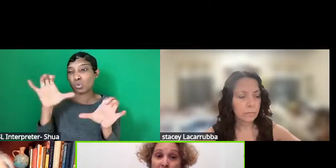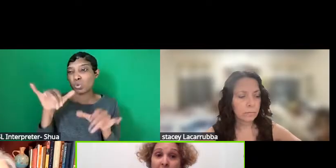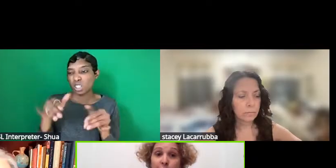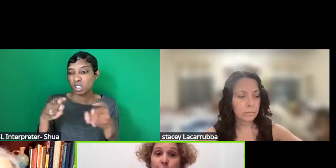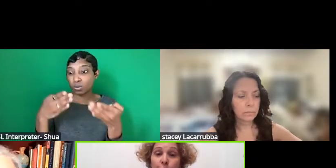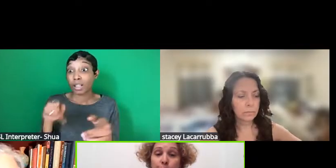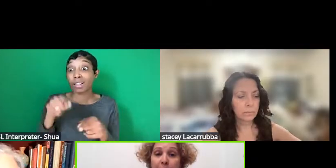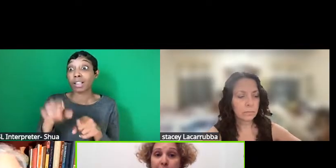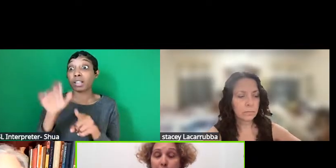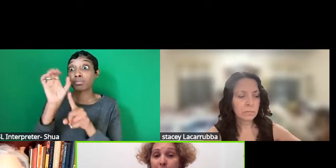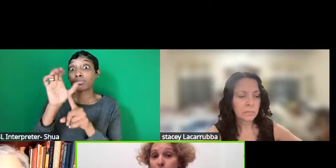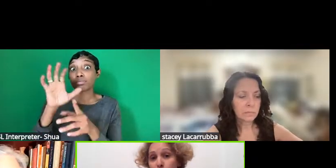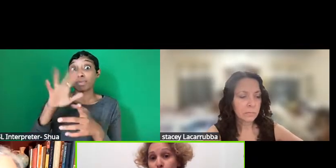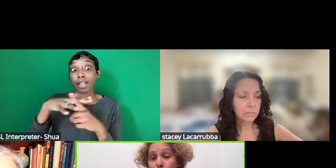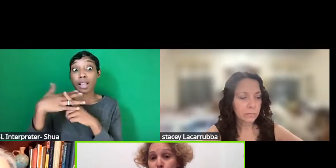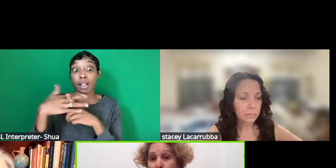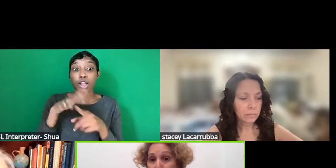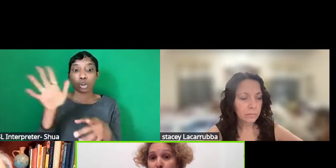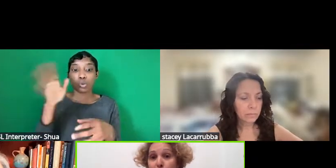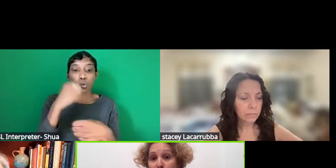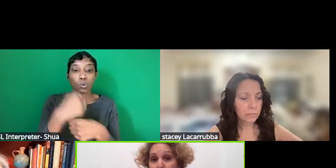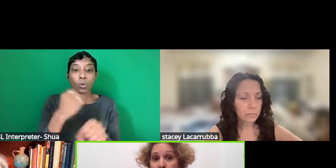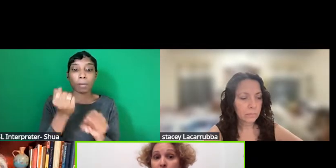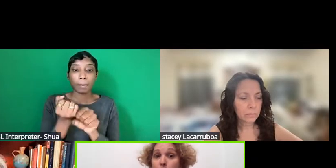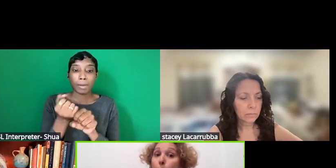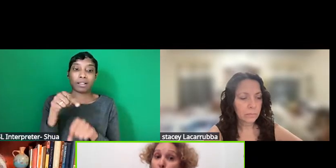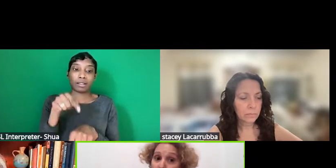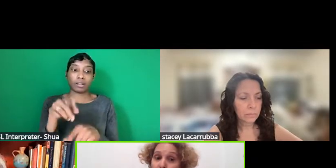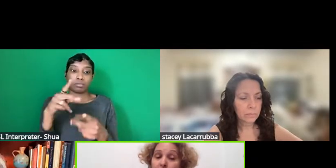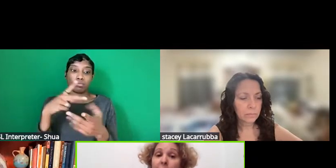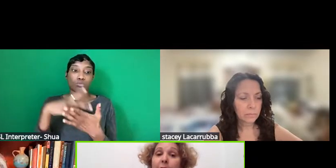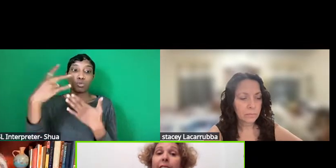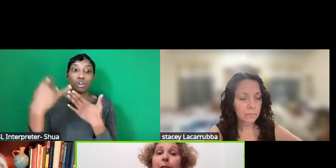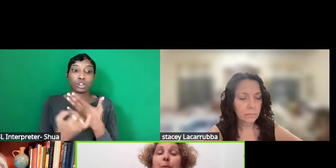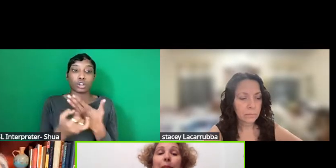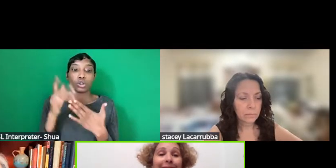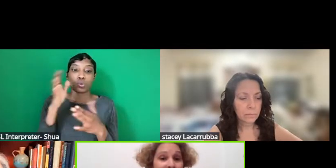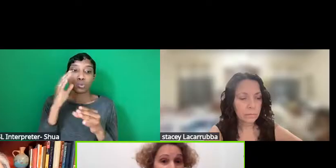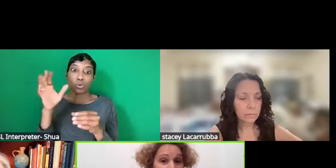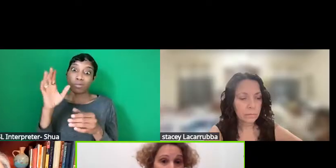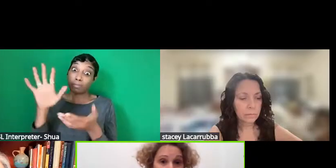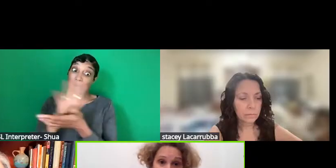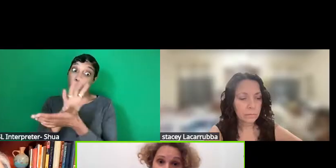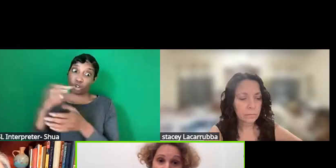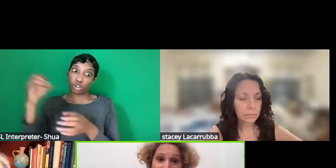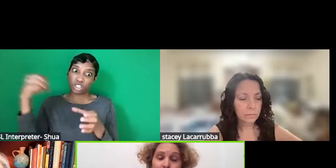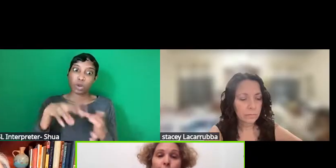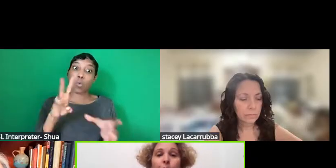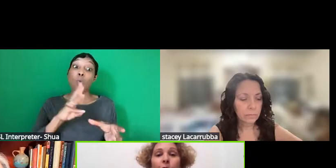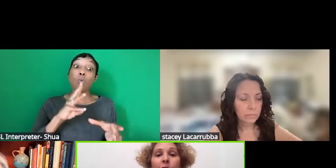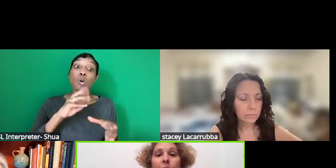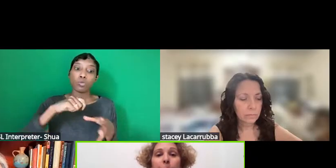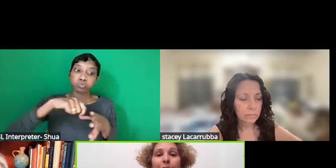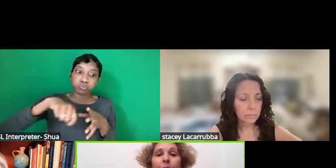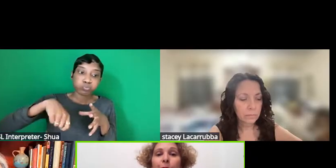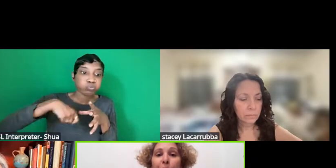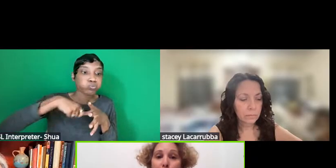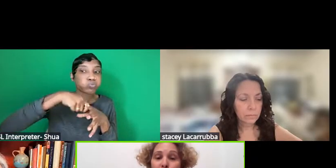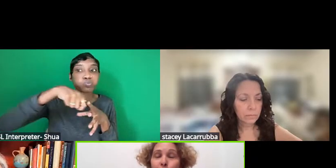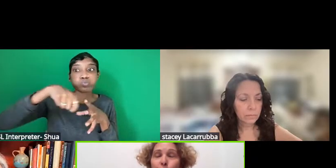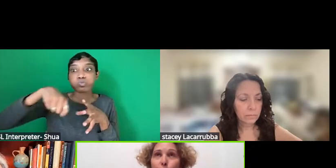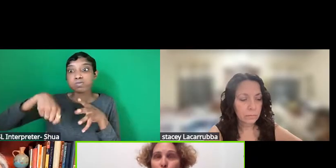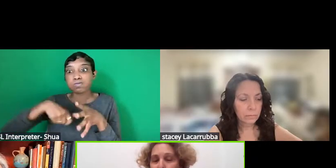of projects, you make it by just soaking scraps of paper in water and blending them together into